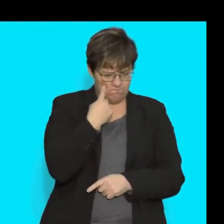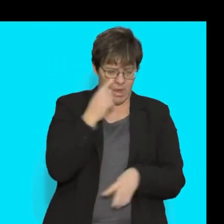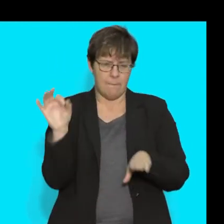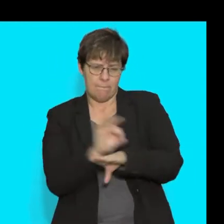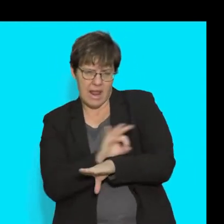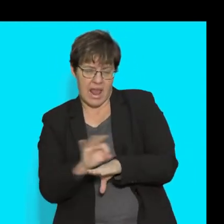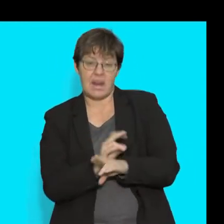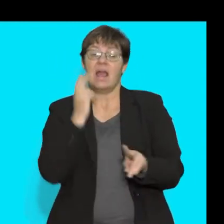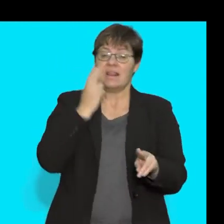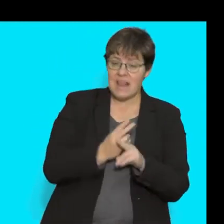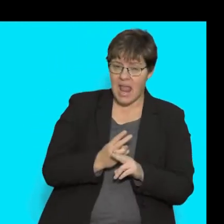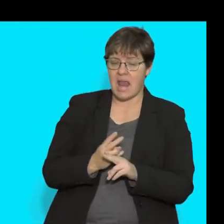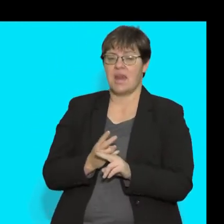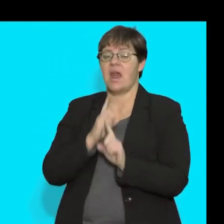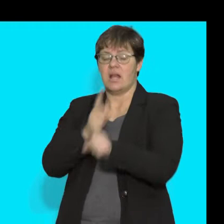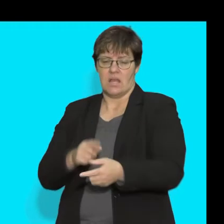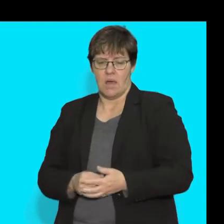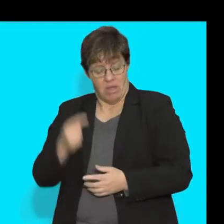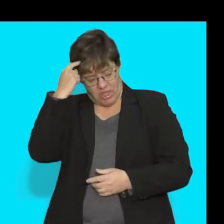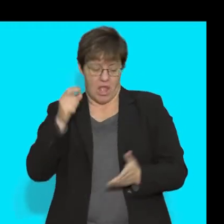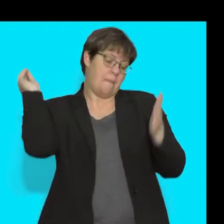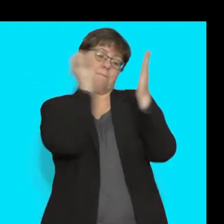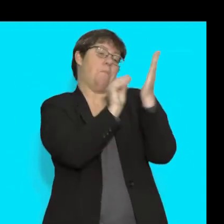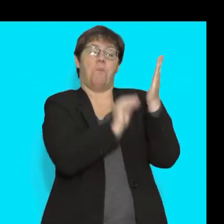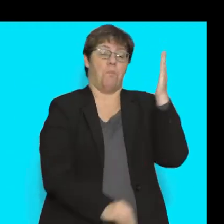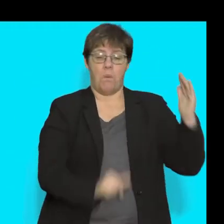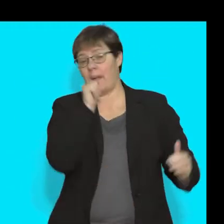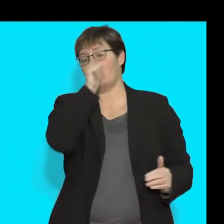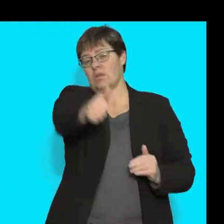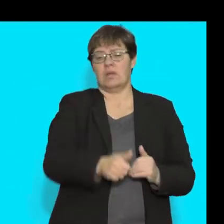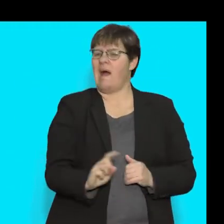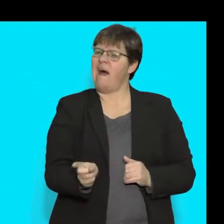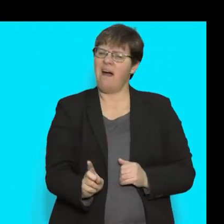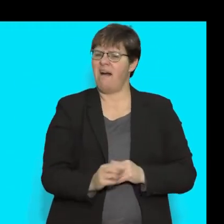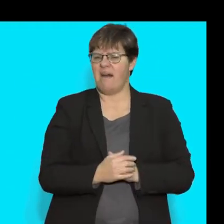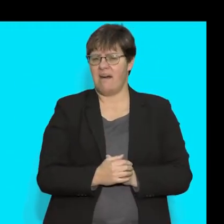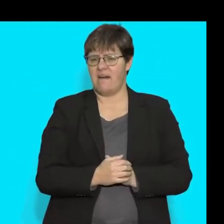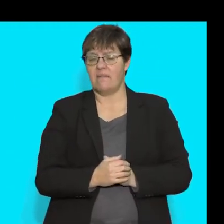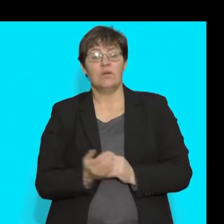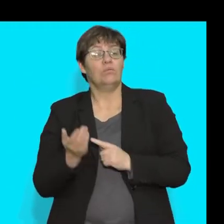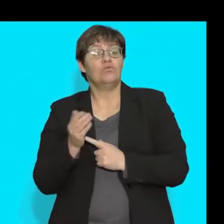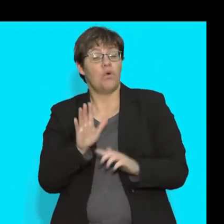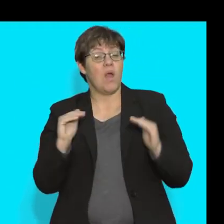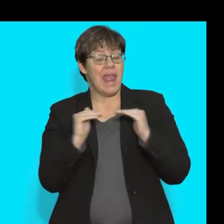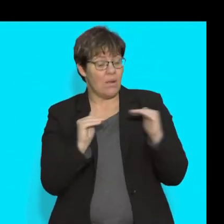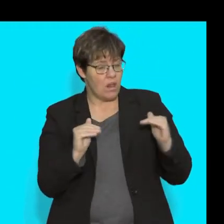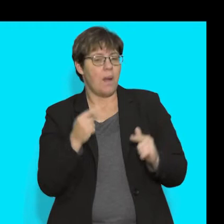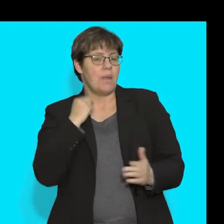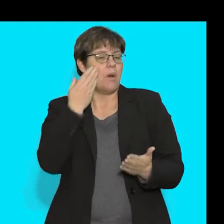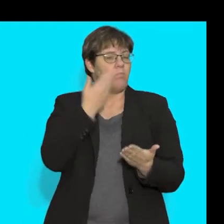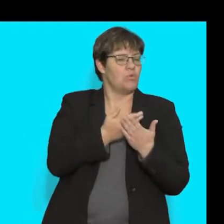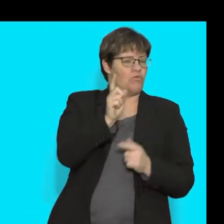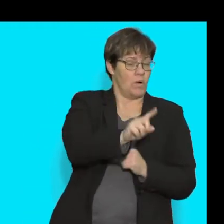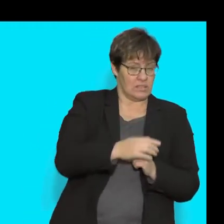make a plan before you can answer. You don't thumbsuck answers. You make a plan to say, okay, for me to prove that these